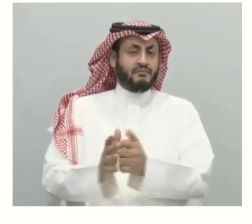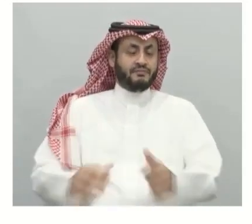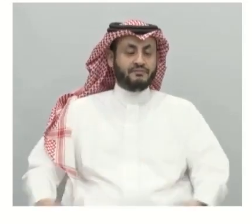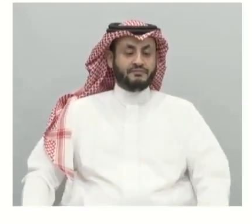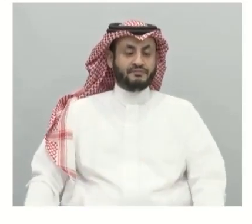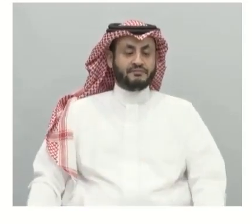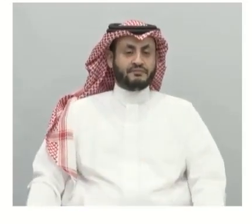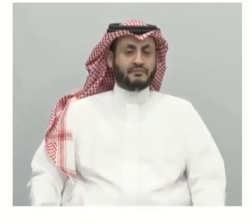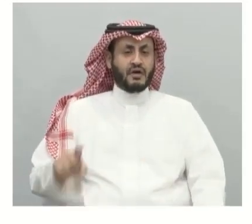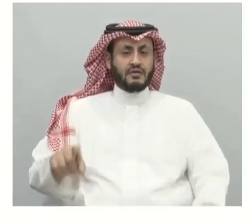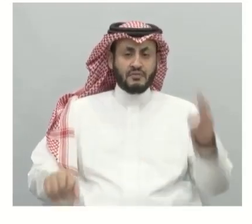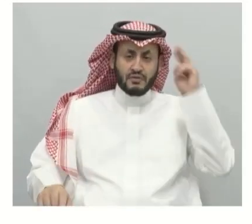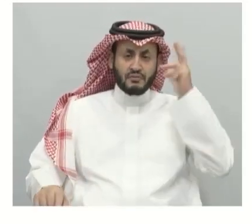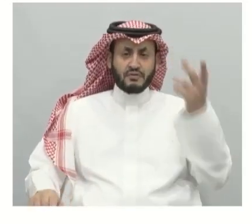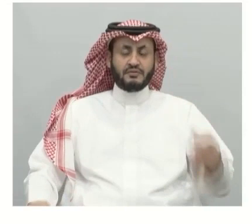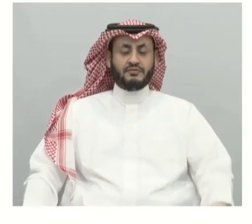What's your nationality?